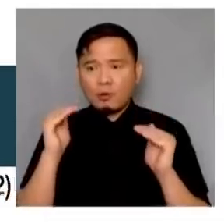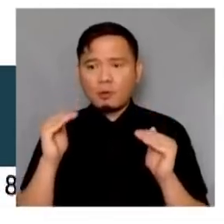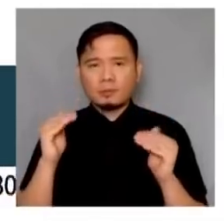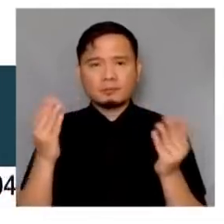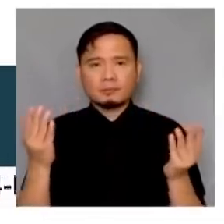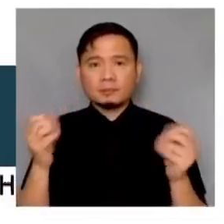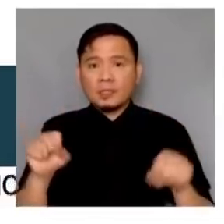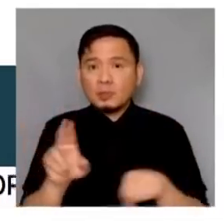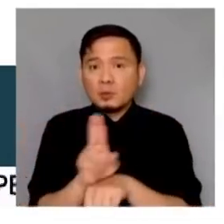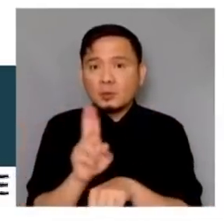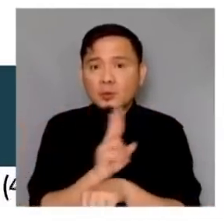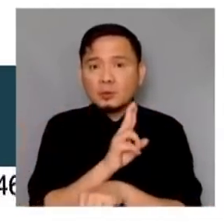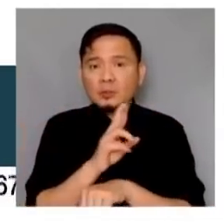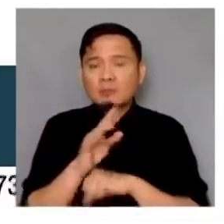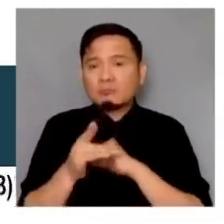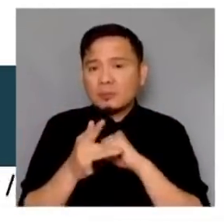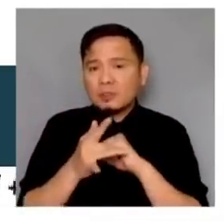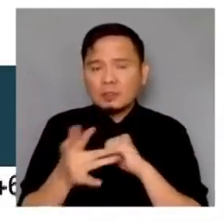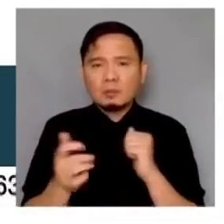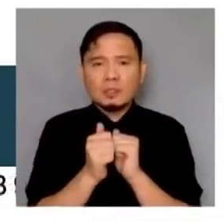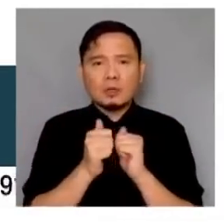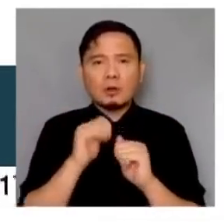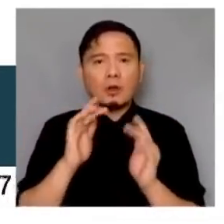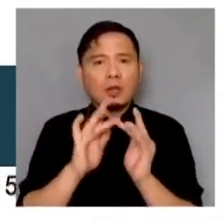lang, online campaigning,